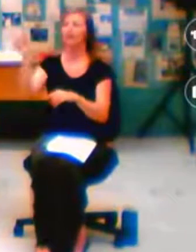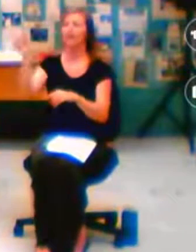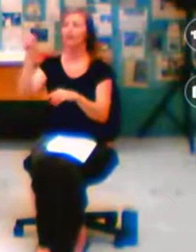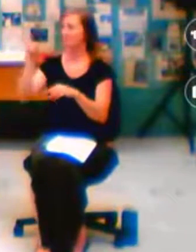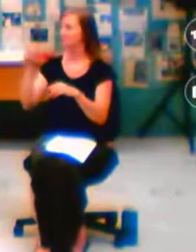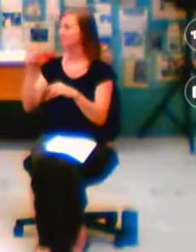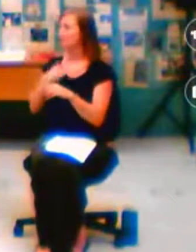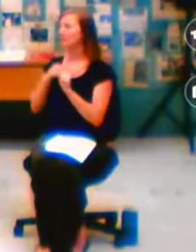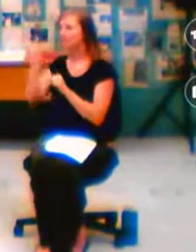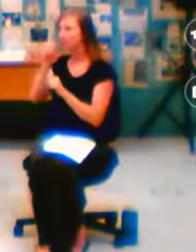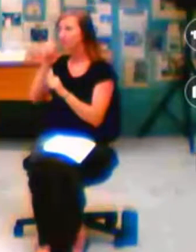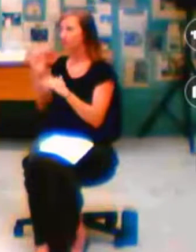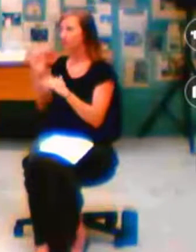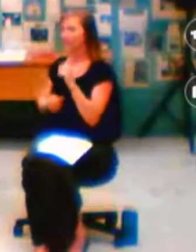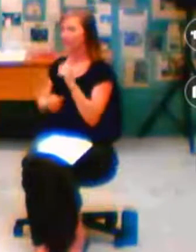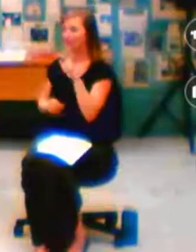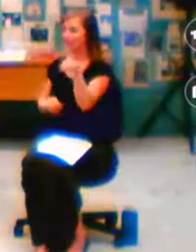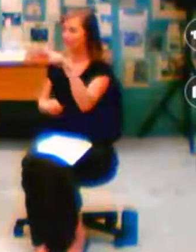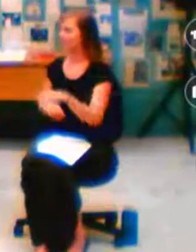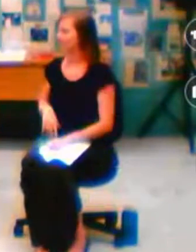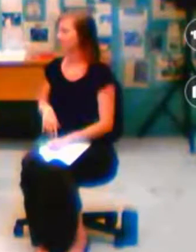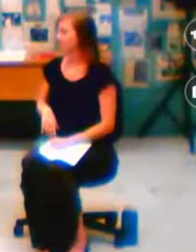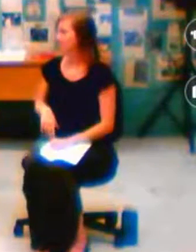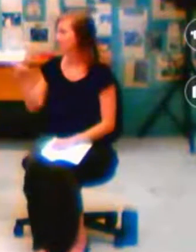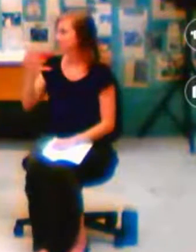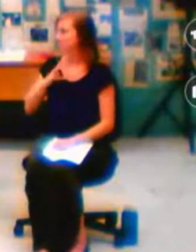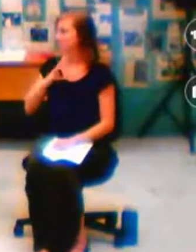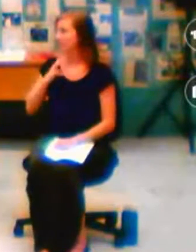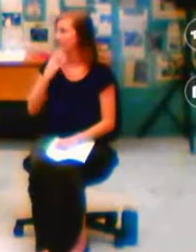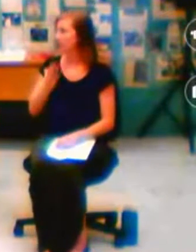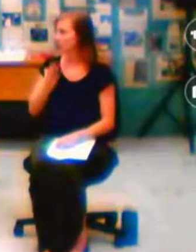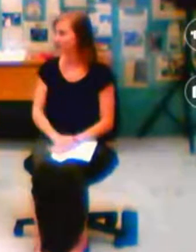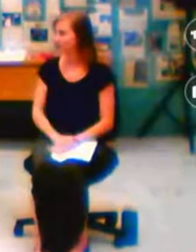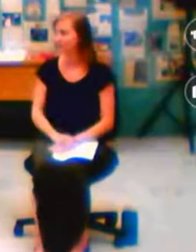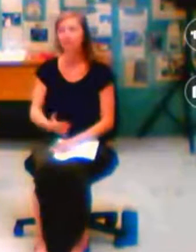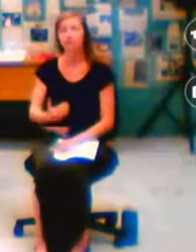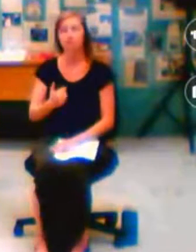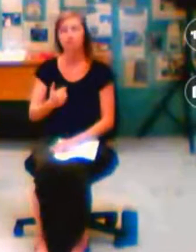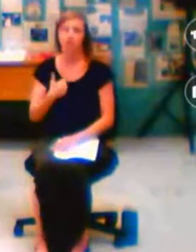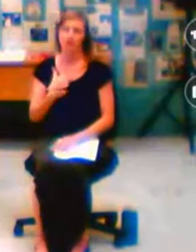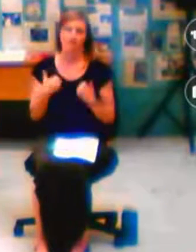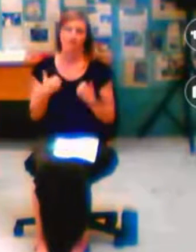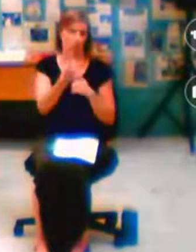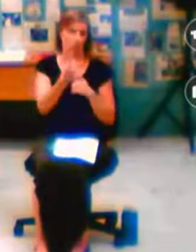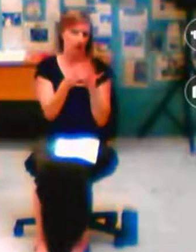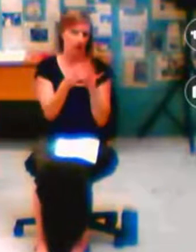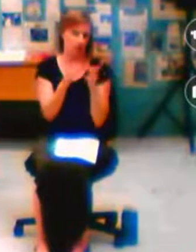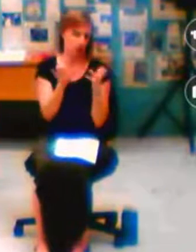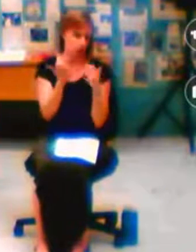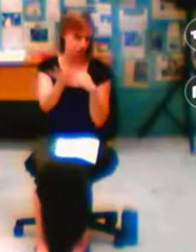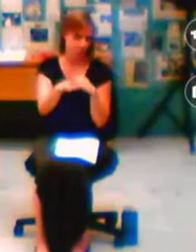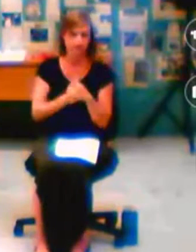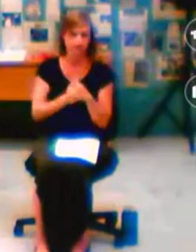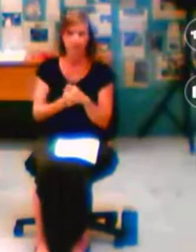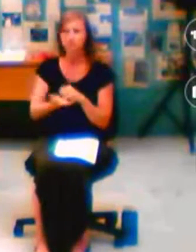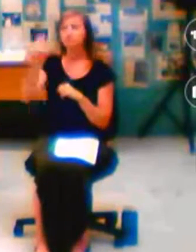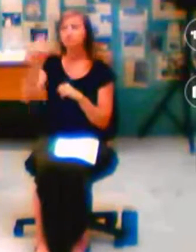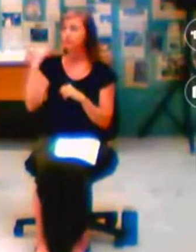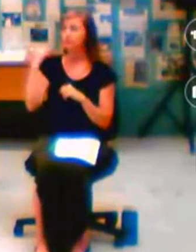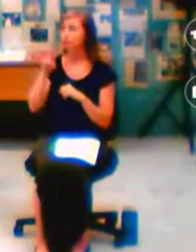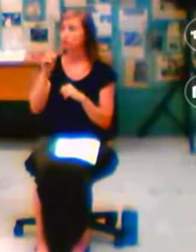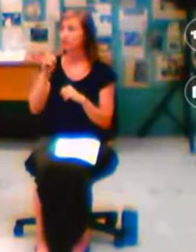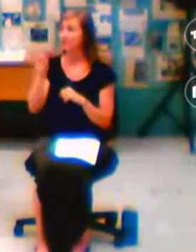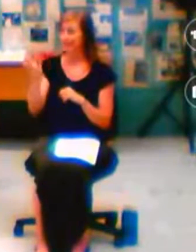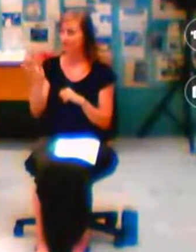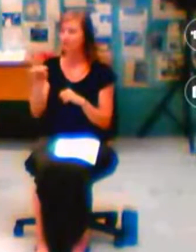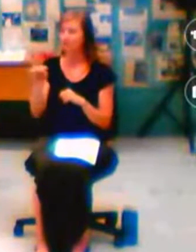do have, sorry, okay. I'm Valerie Schlecht, Colorado Cross Disability Coalition. You can face the audience because they probably will have a